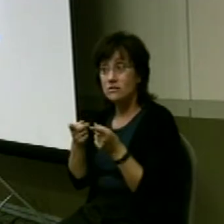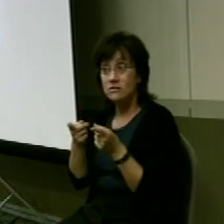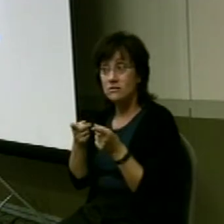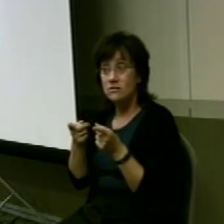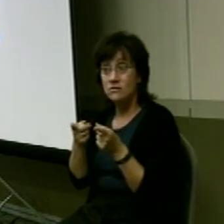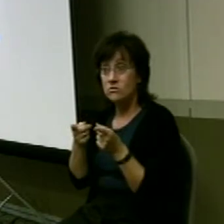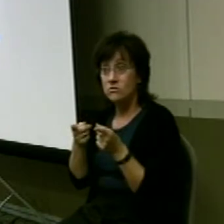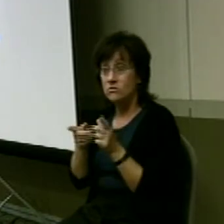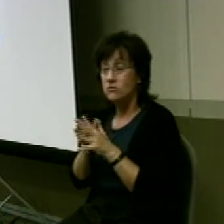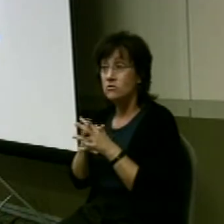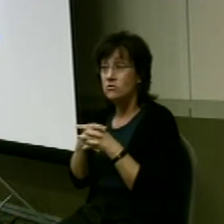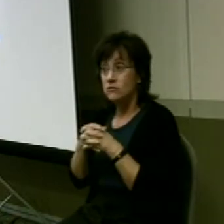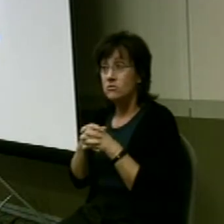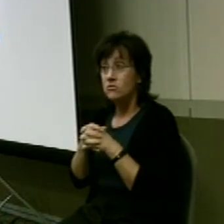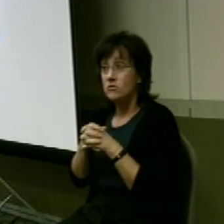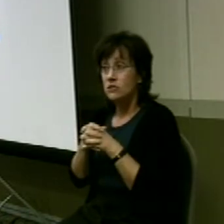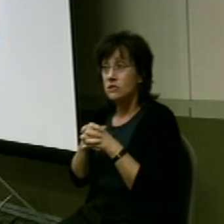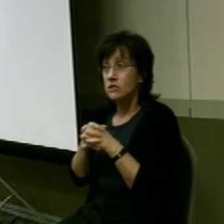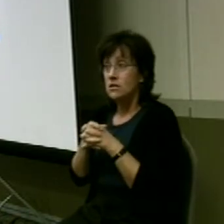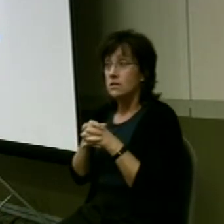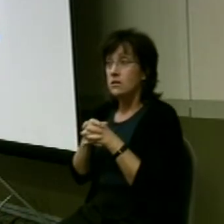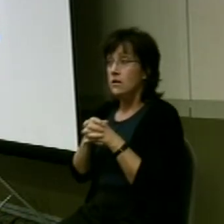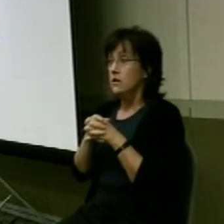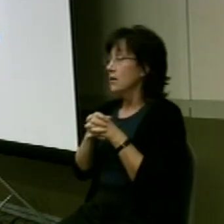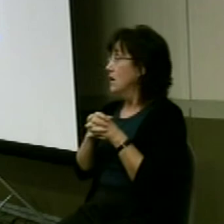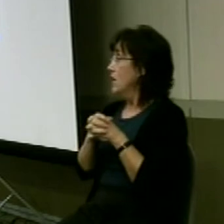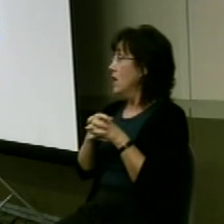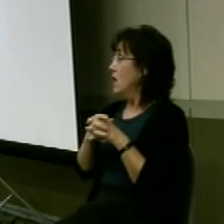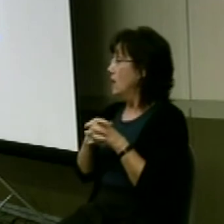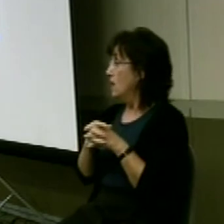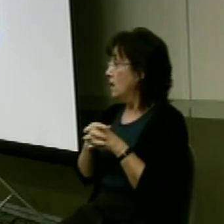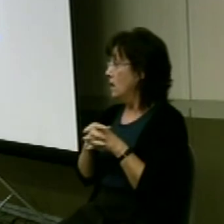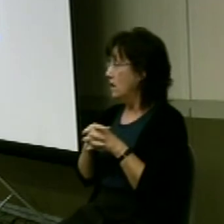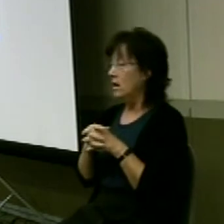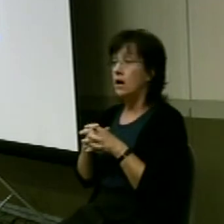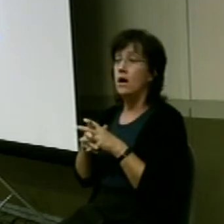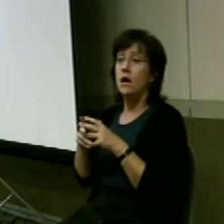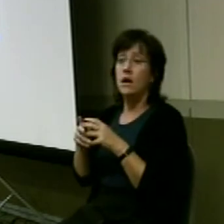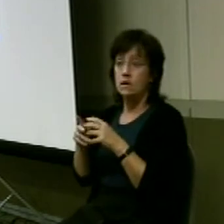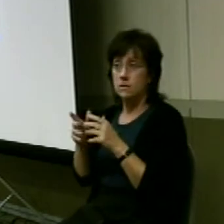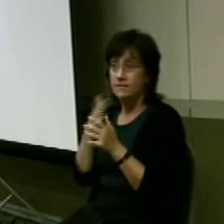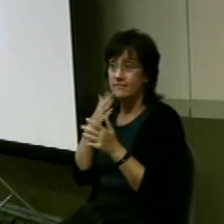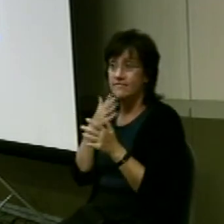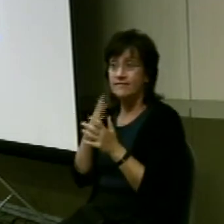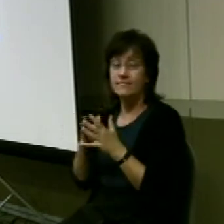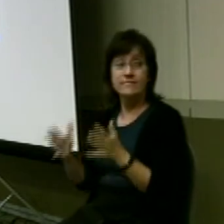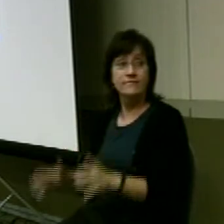Are there any other questions? Okay, well, thank you very much.